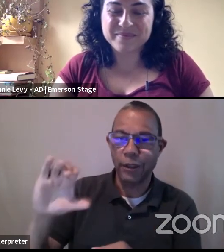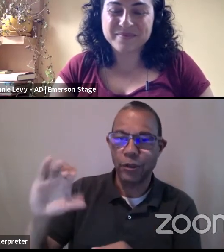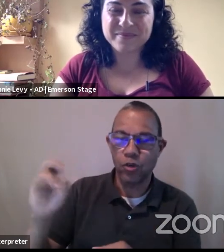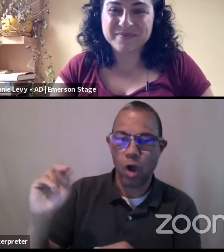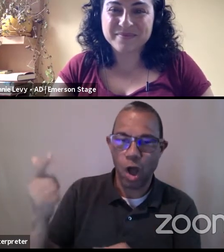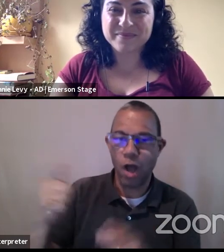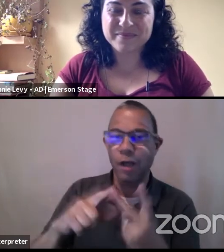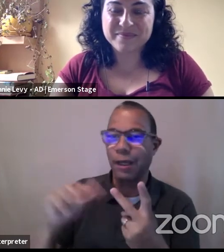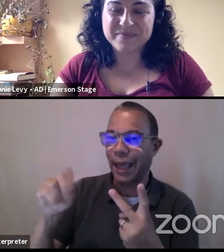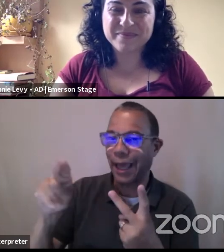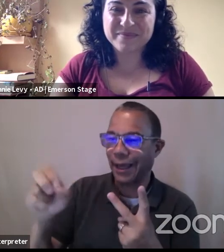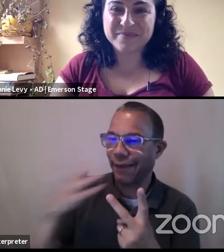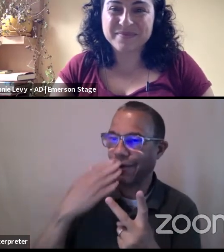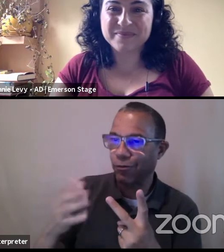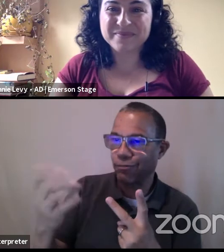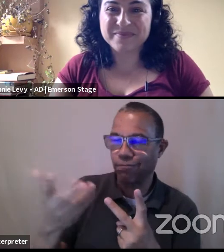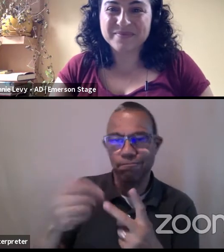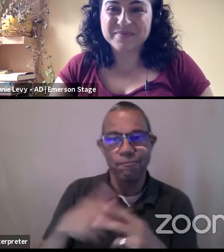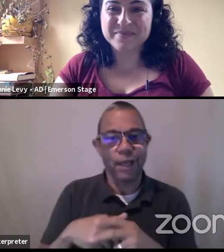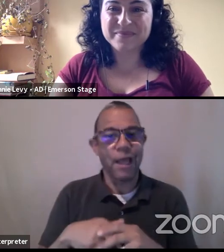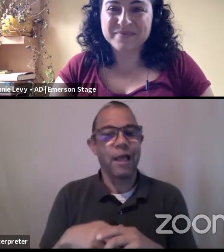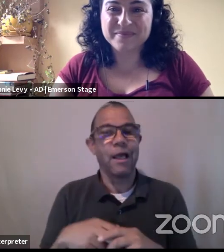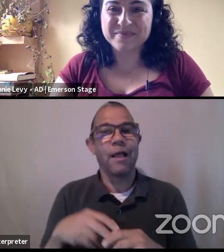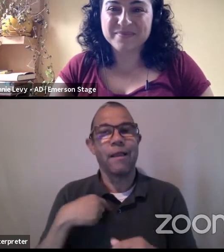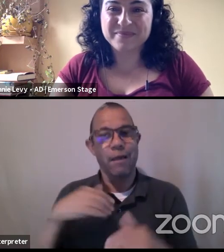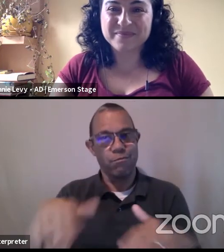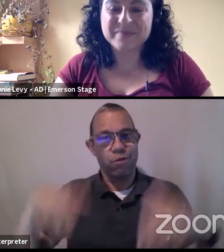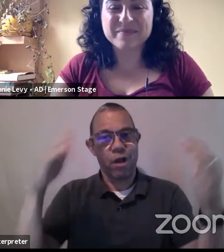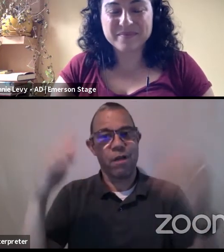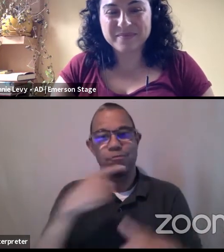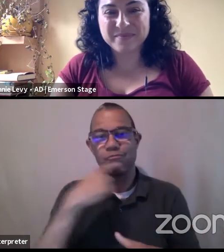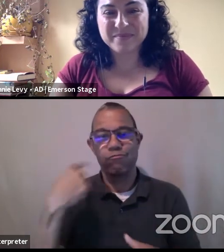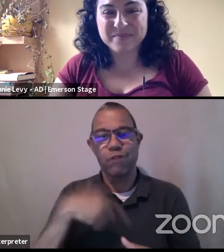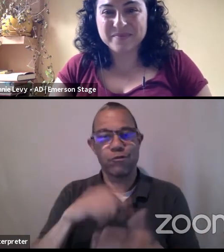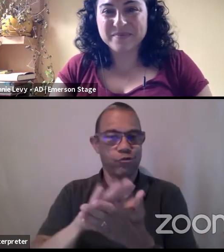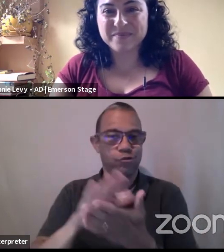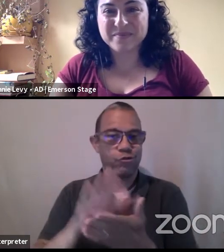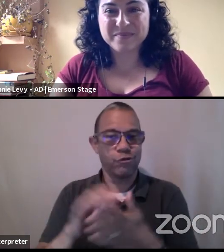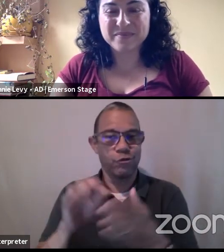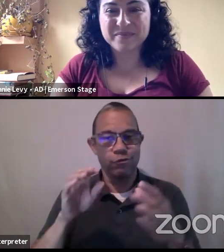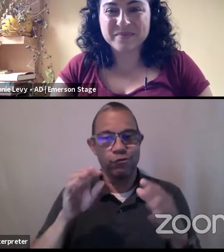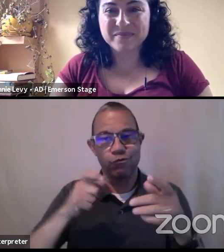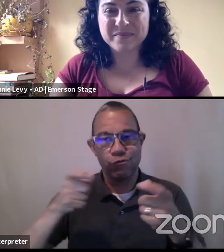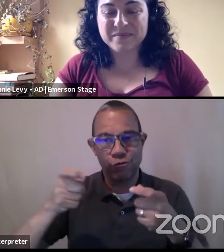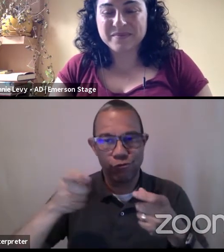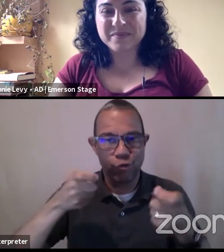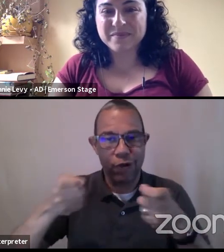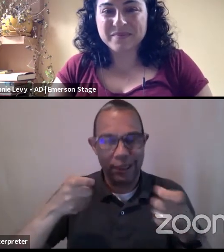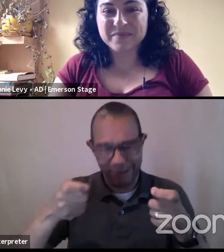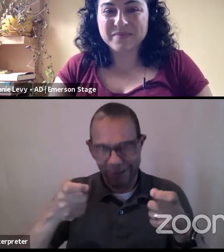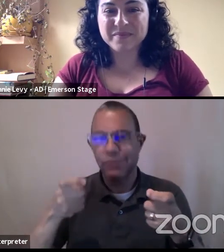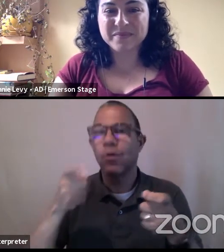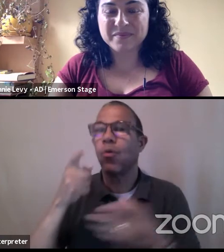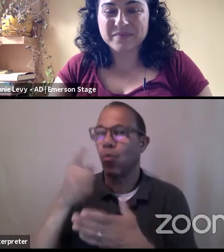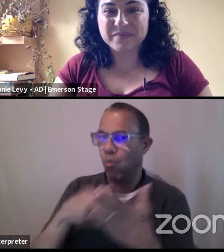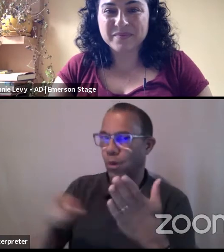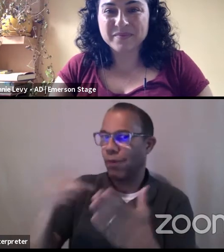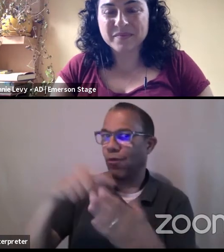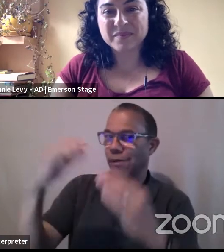You know, I was brought up in the Russian School of Directing, and one of the first things that they taught us